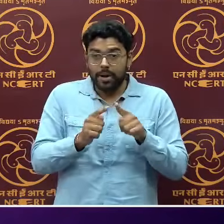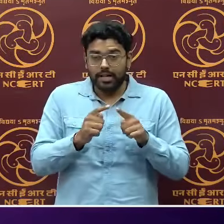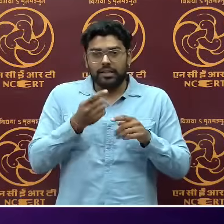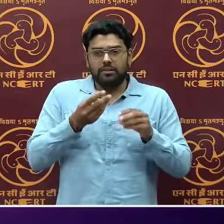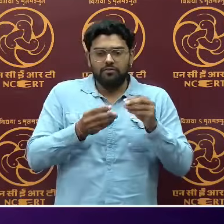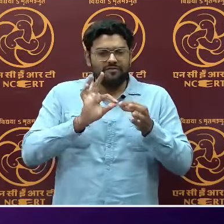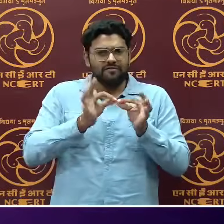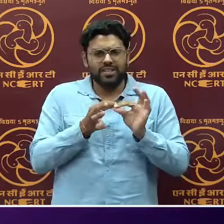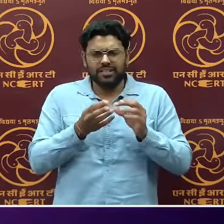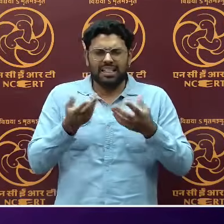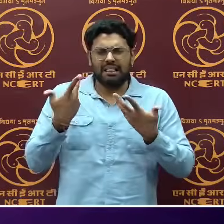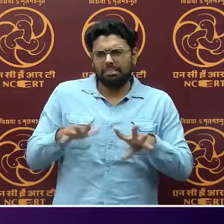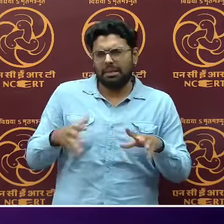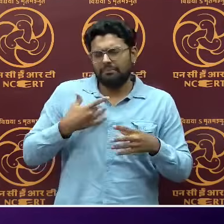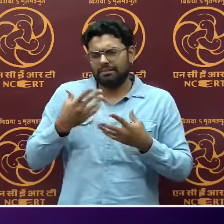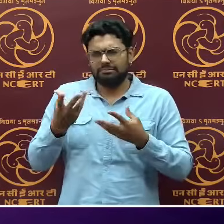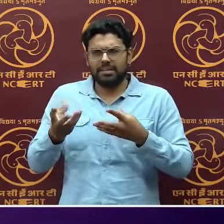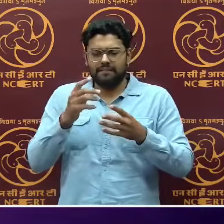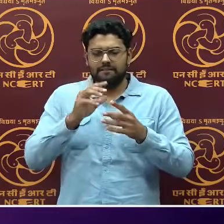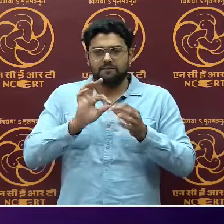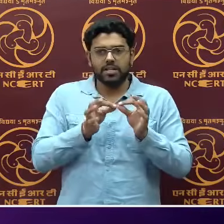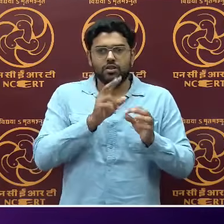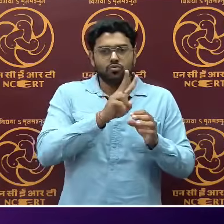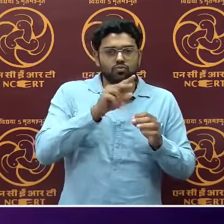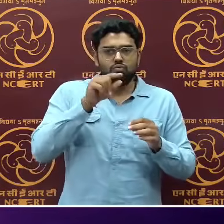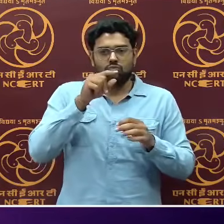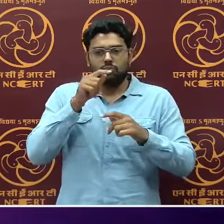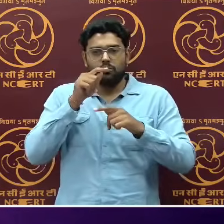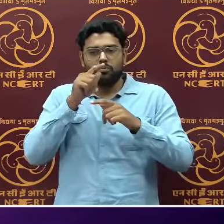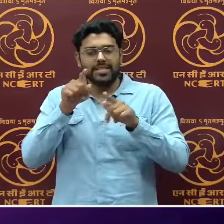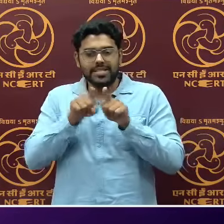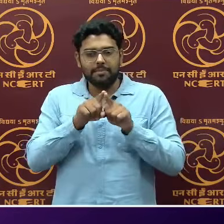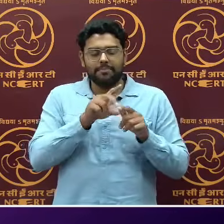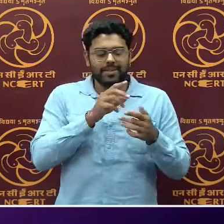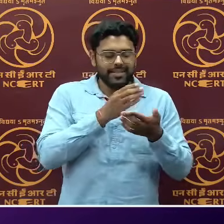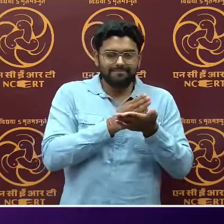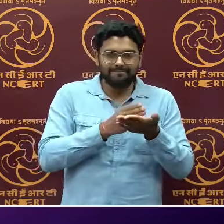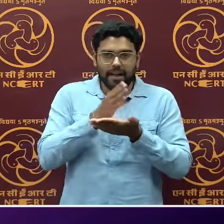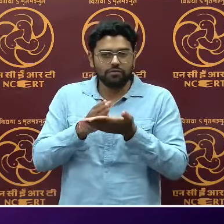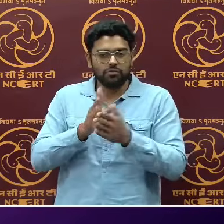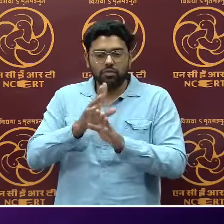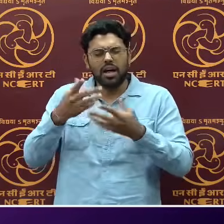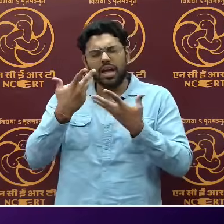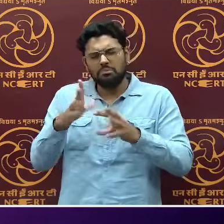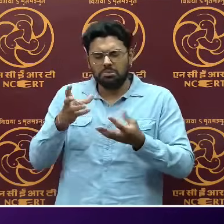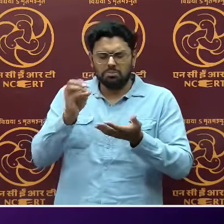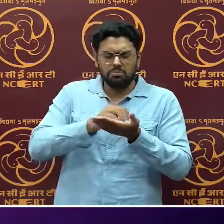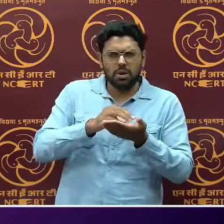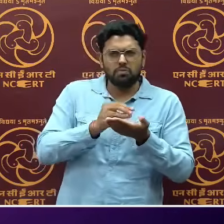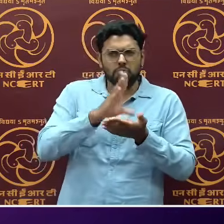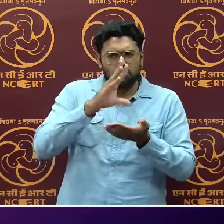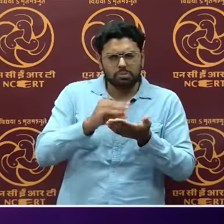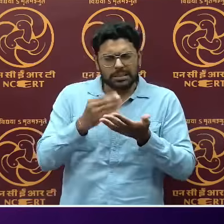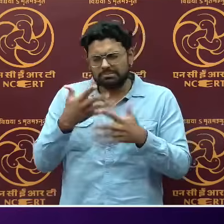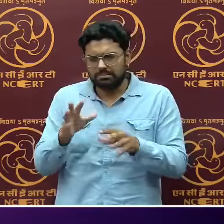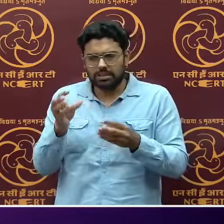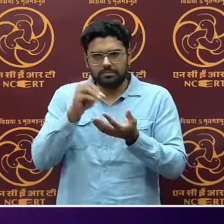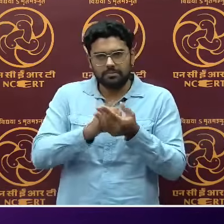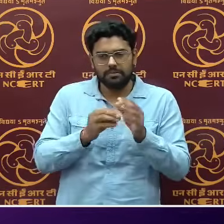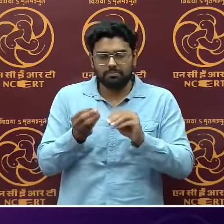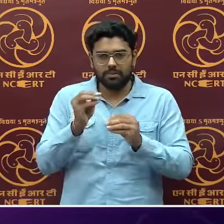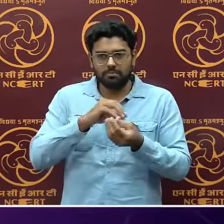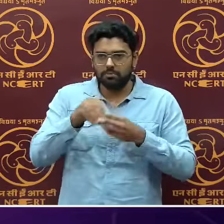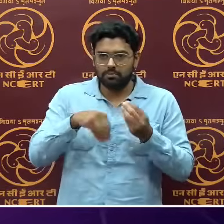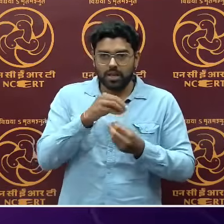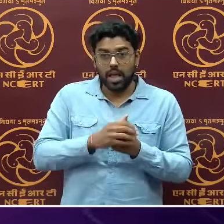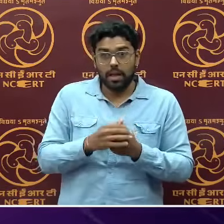not fixed. I have randomly mixed them together, and each component showed the property. Like iron retained its